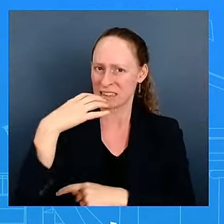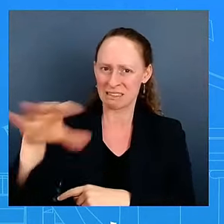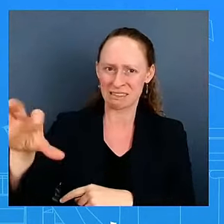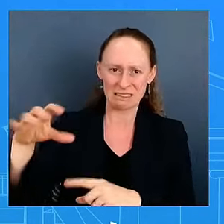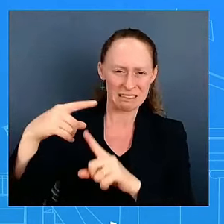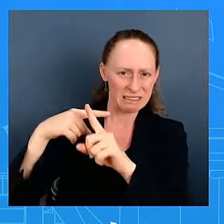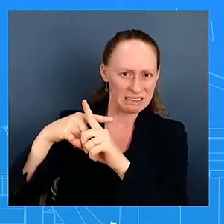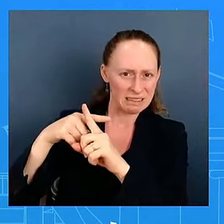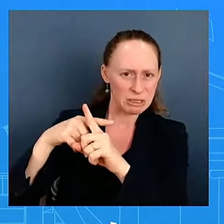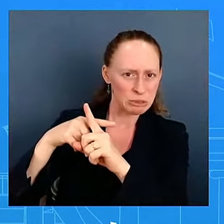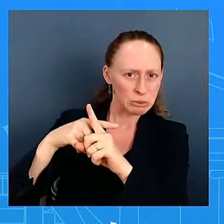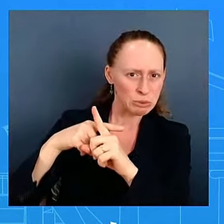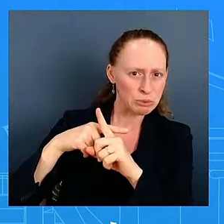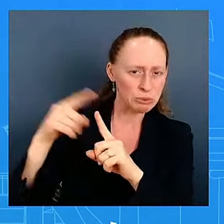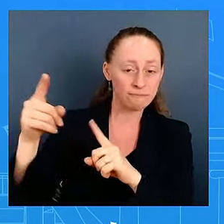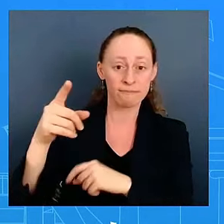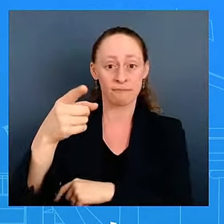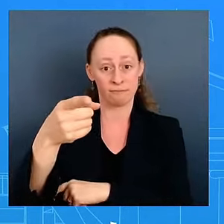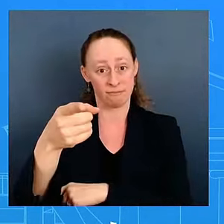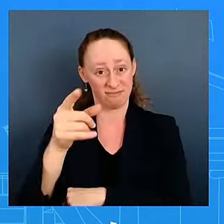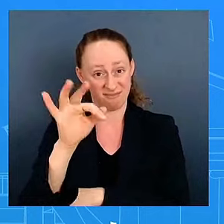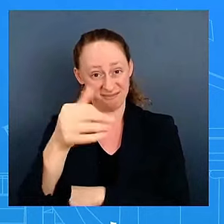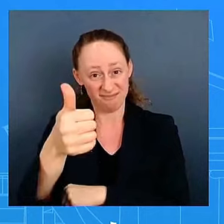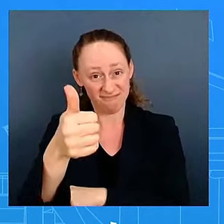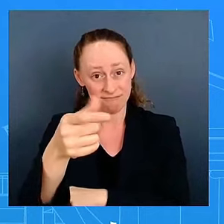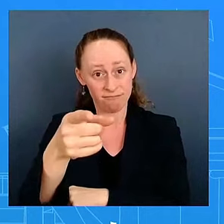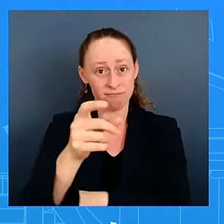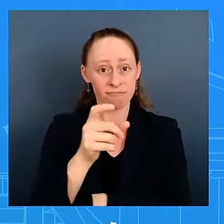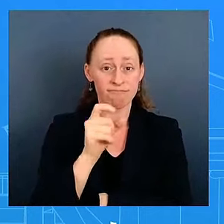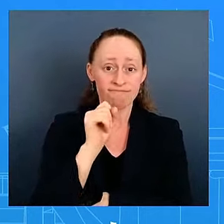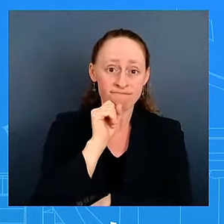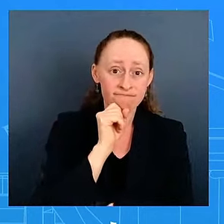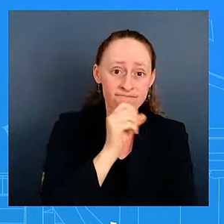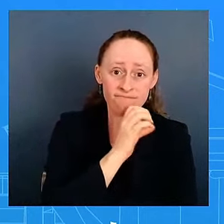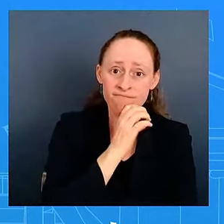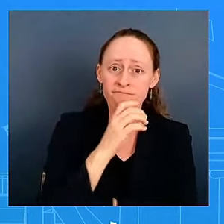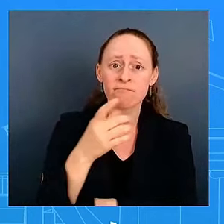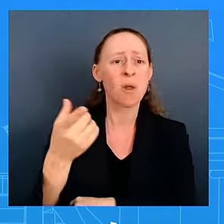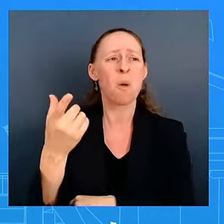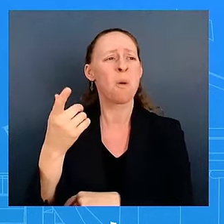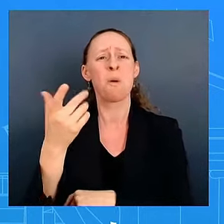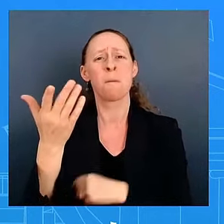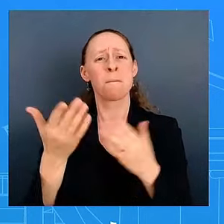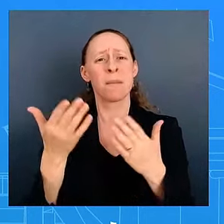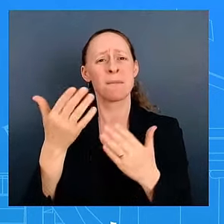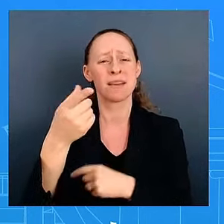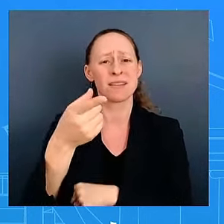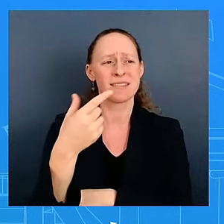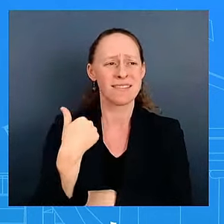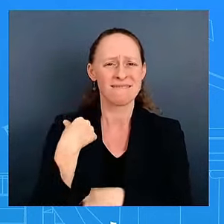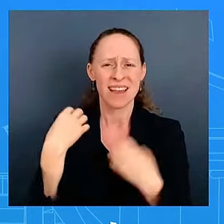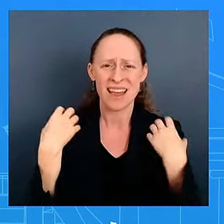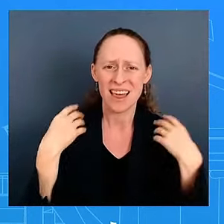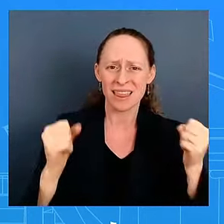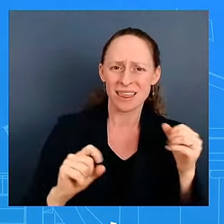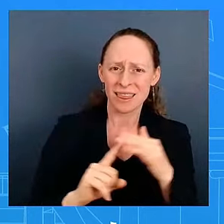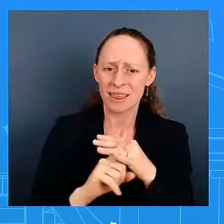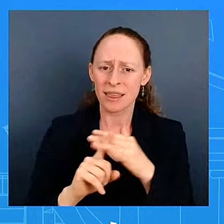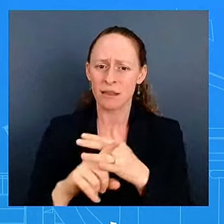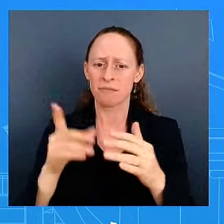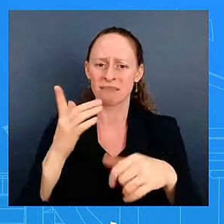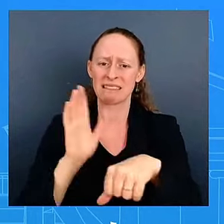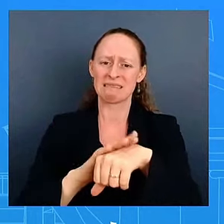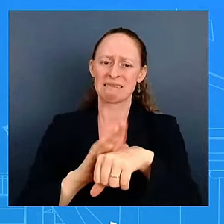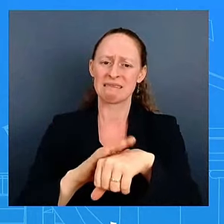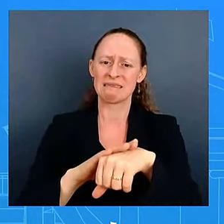conditions. Fortunately, 800,000 have had power restored overnight, and we expect another 1 million to have